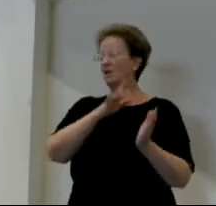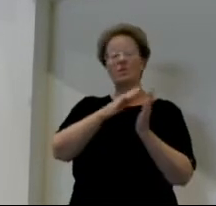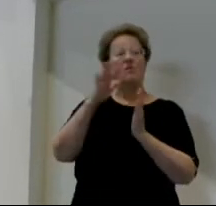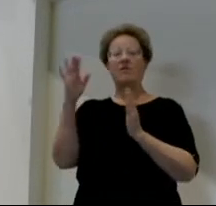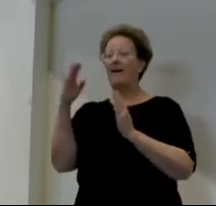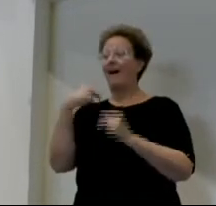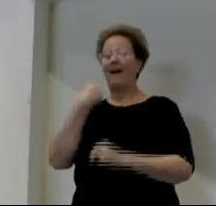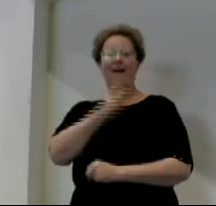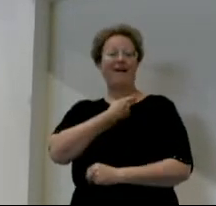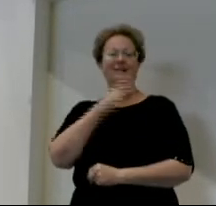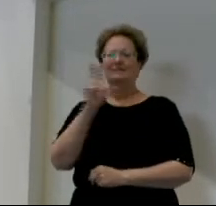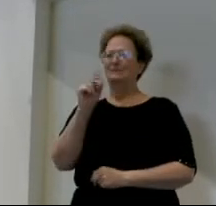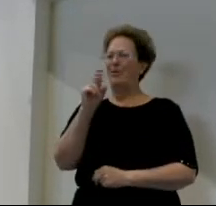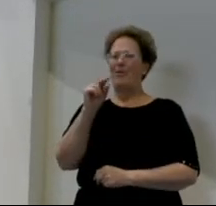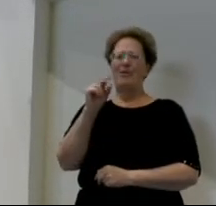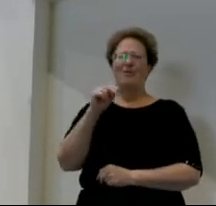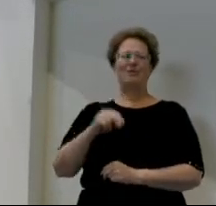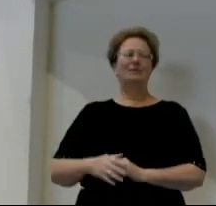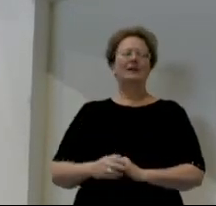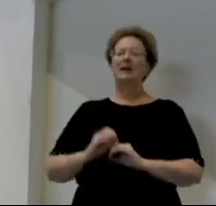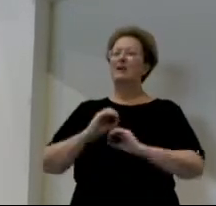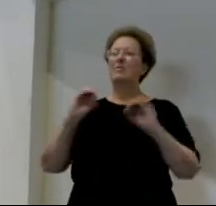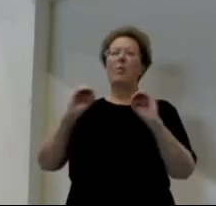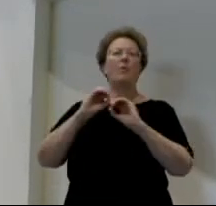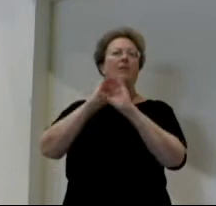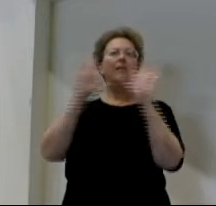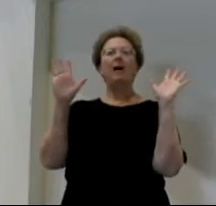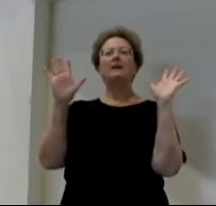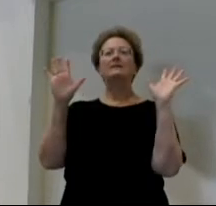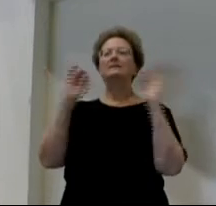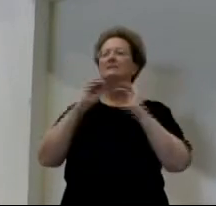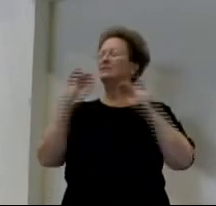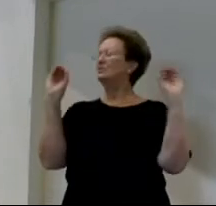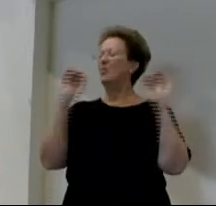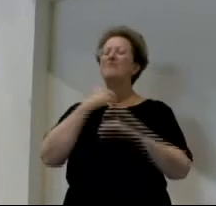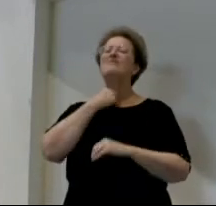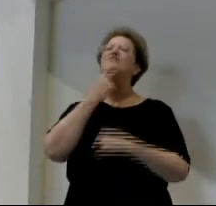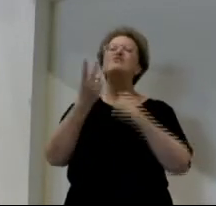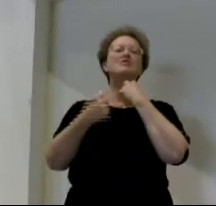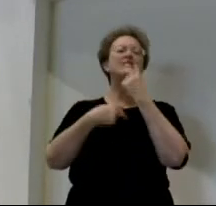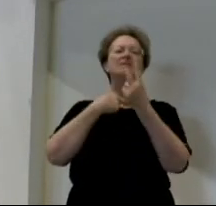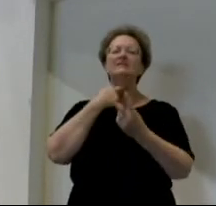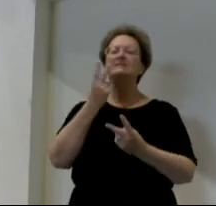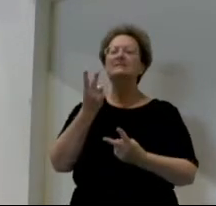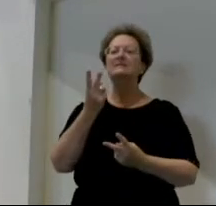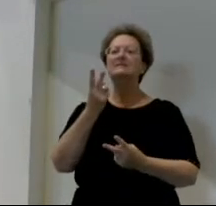There's no white light that we followed. There were no voices from beyond. There were no out-of-body experiences in our deaths.